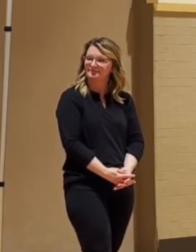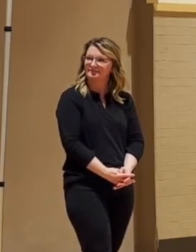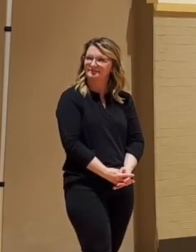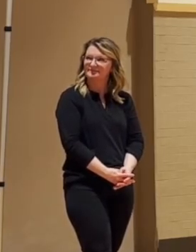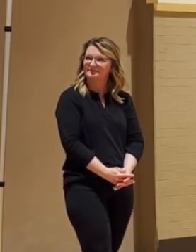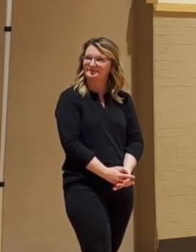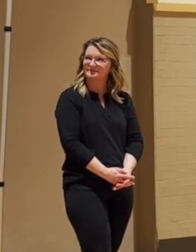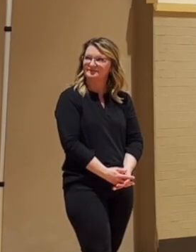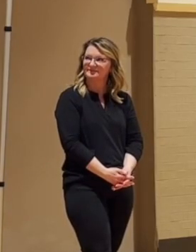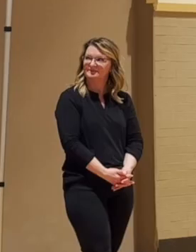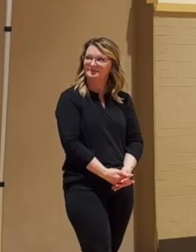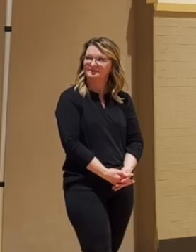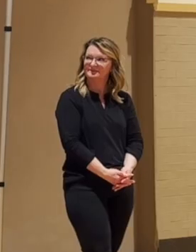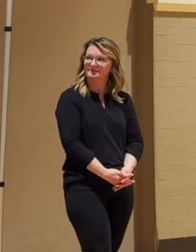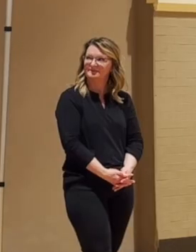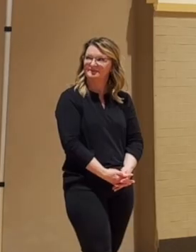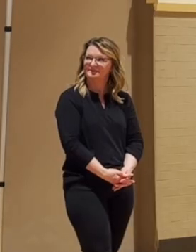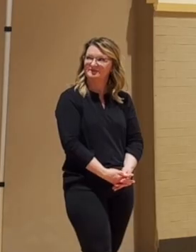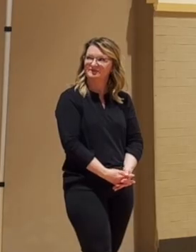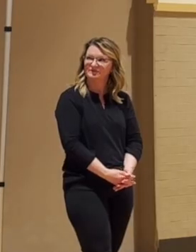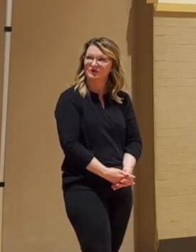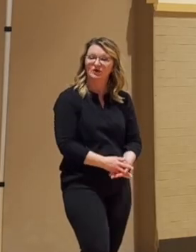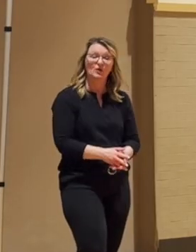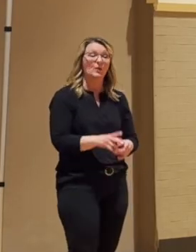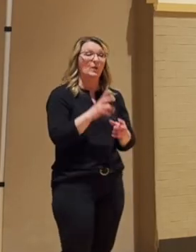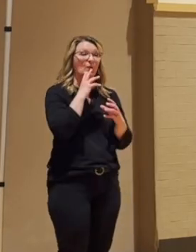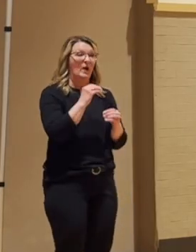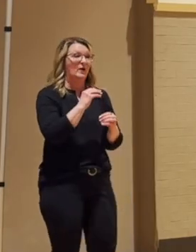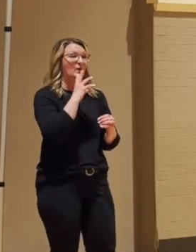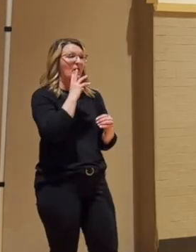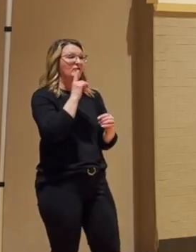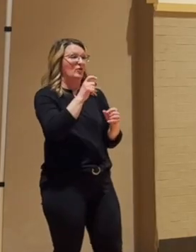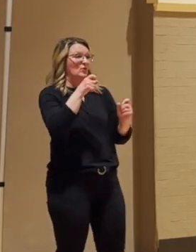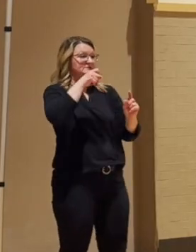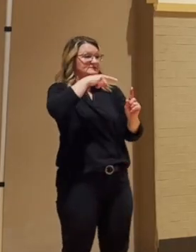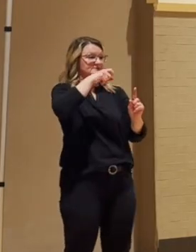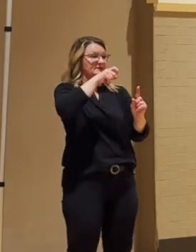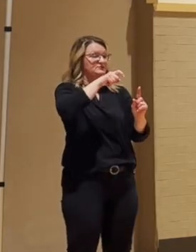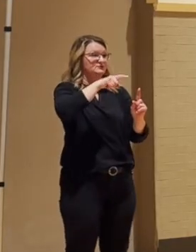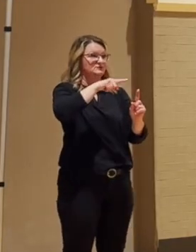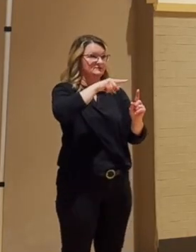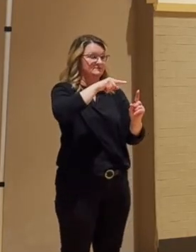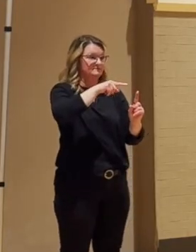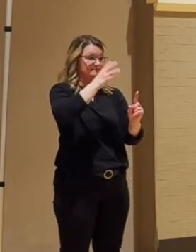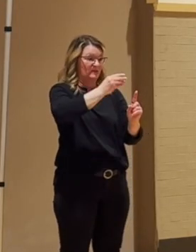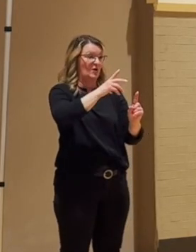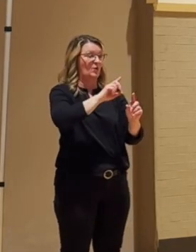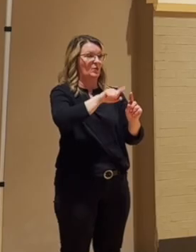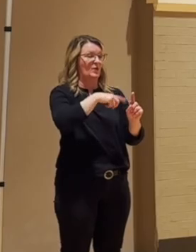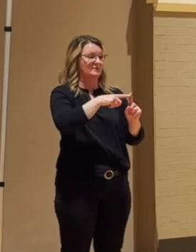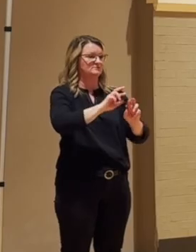Okay. All right. So during wet weather, downstream sensors indicate when it is time to